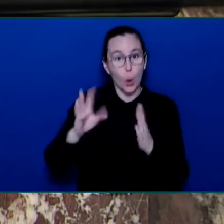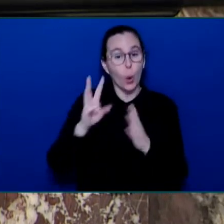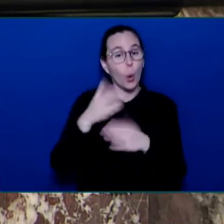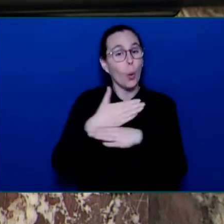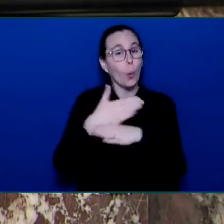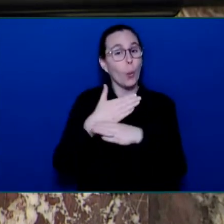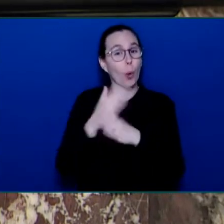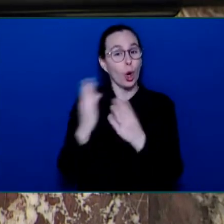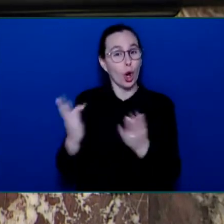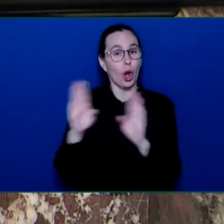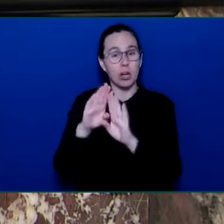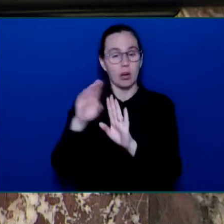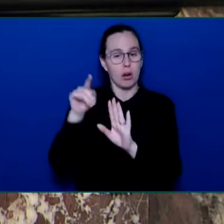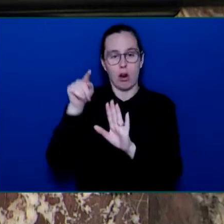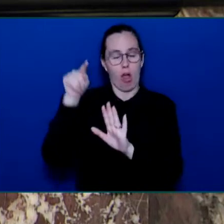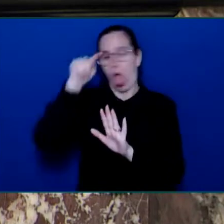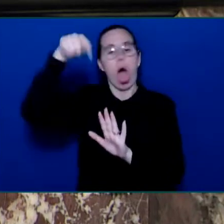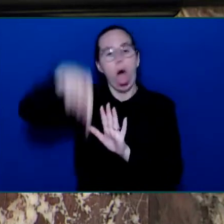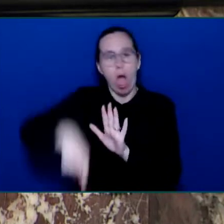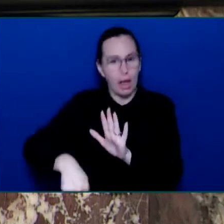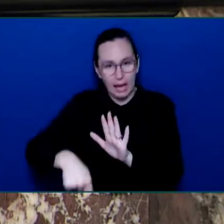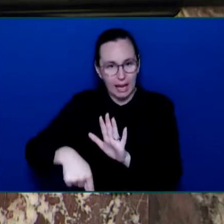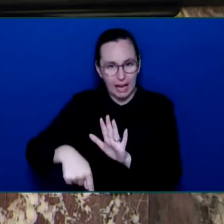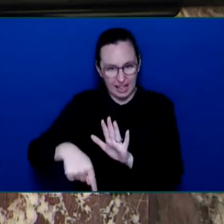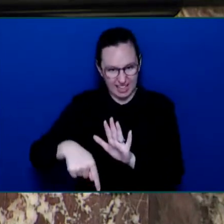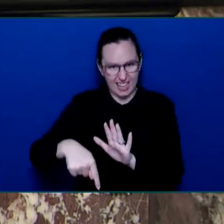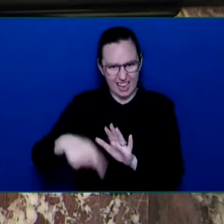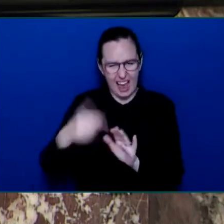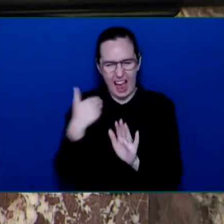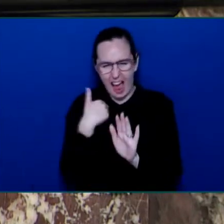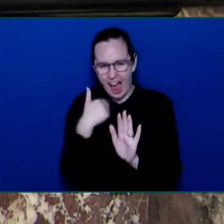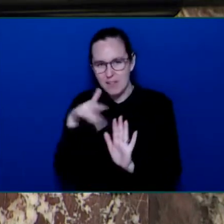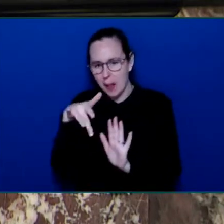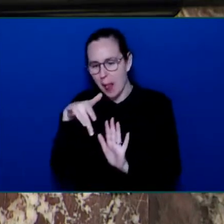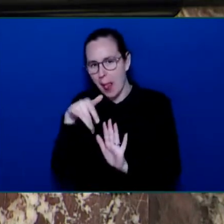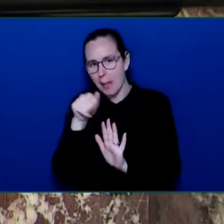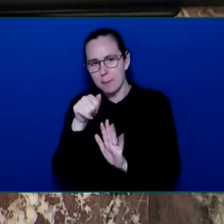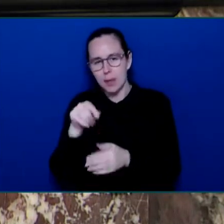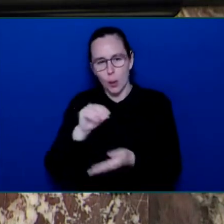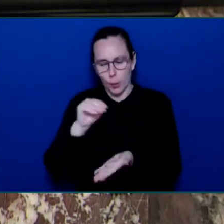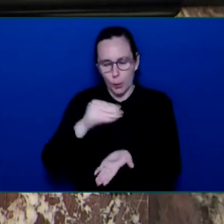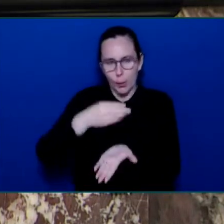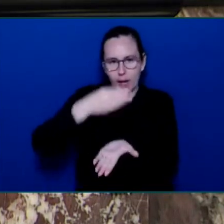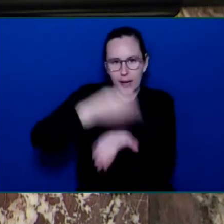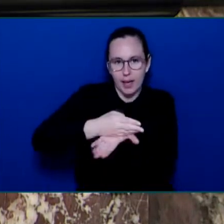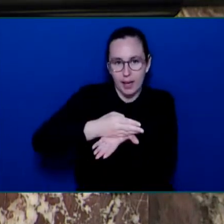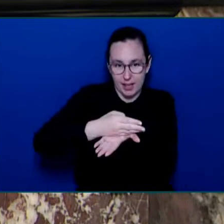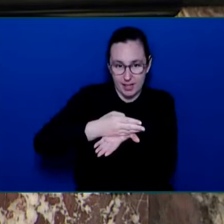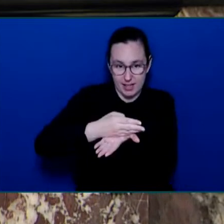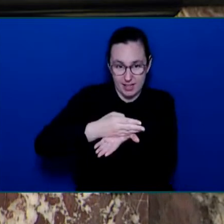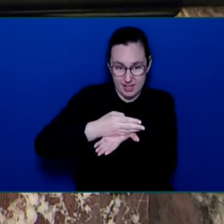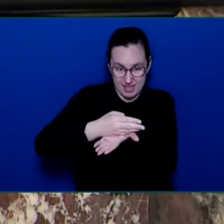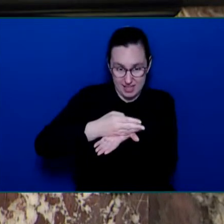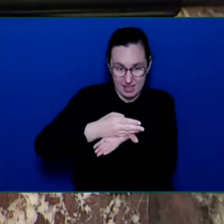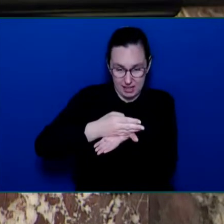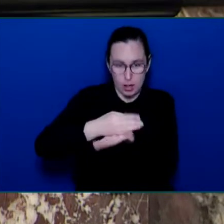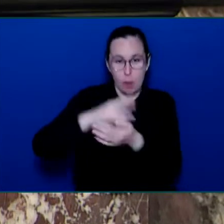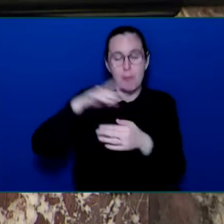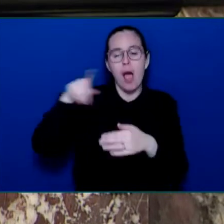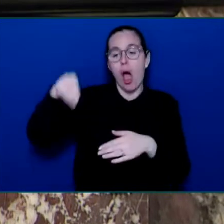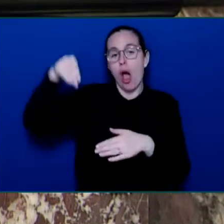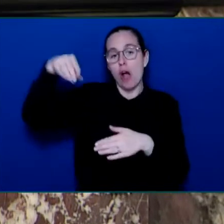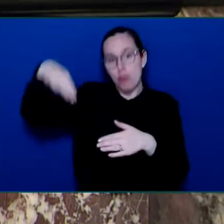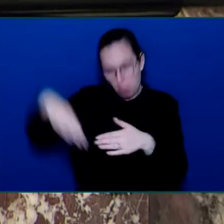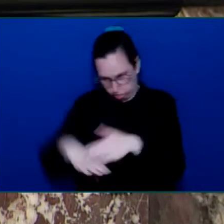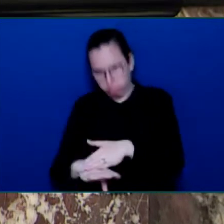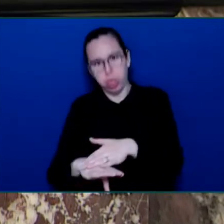where it meets the floor. However, on that tour, Michelle didn't show me the location of the men's room on this floor, so that